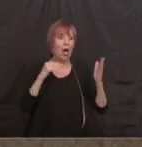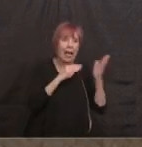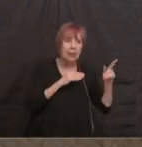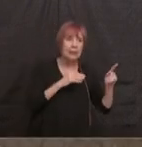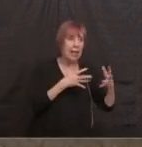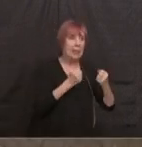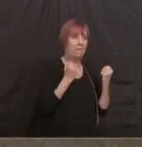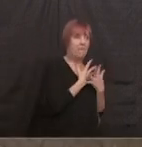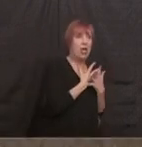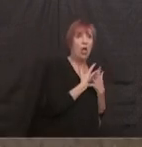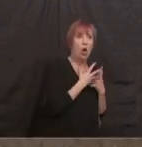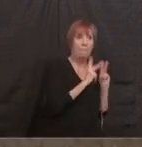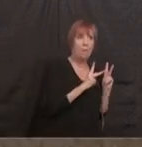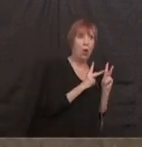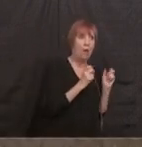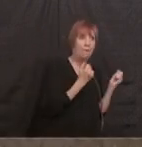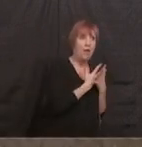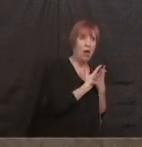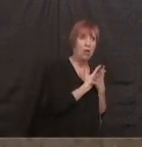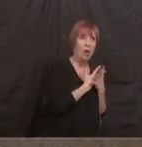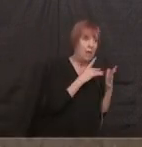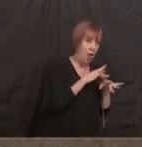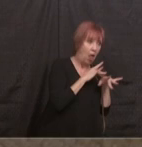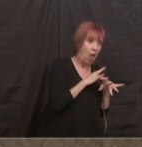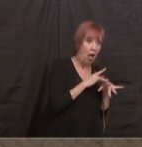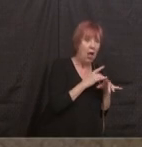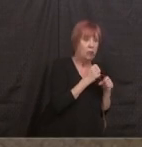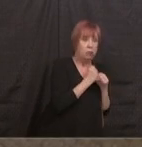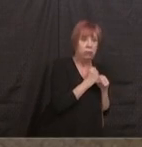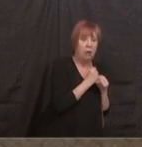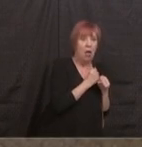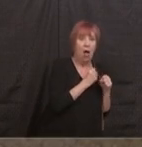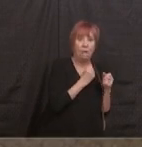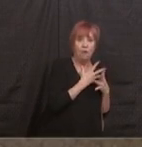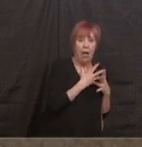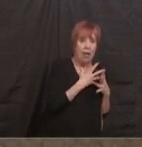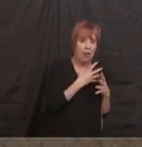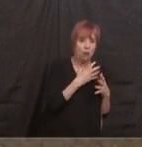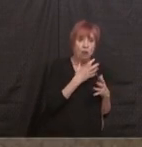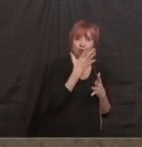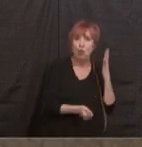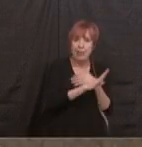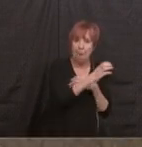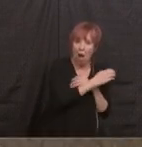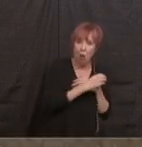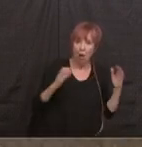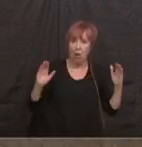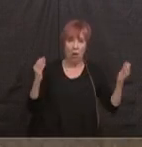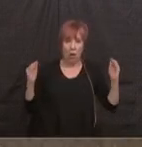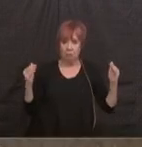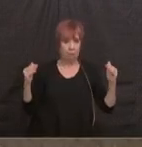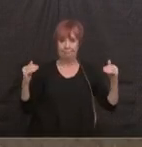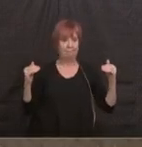us. Fear-minded people want things to stay the same way, and they want to hold on to rigid structures of power. So every day I wake up and